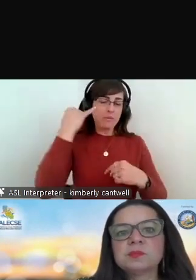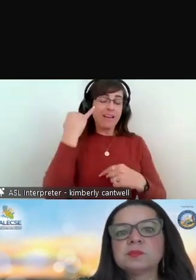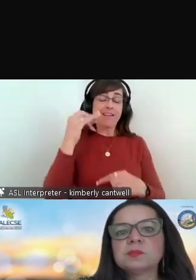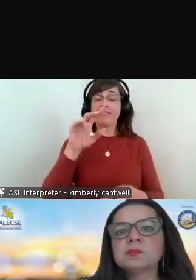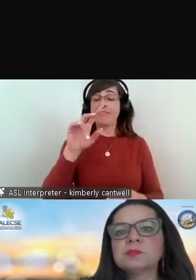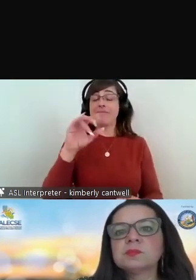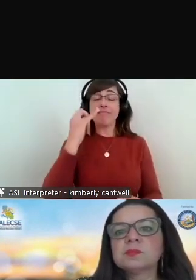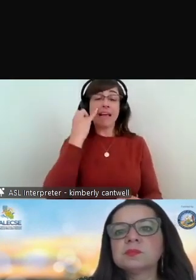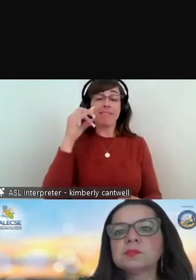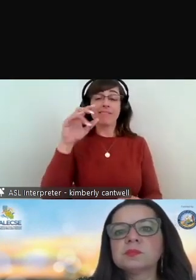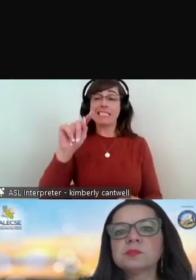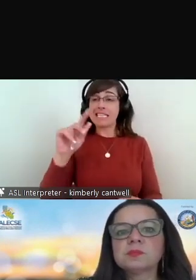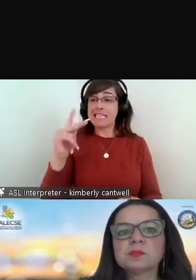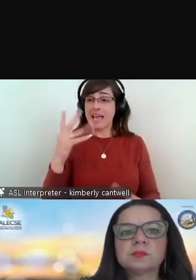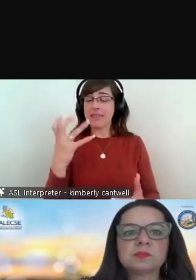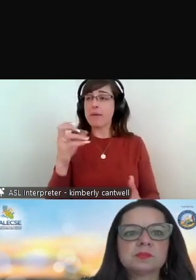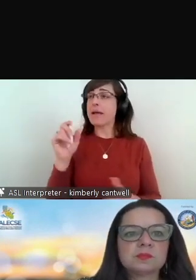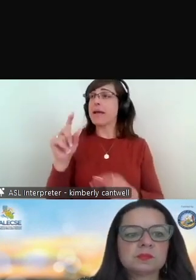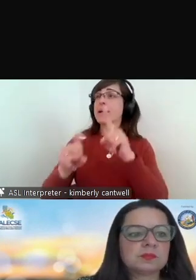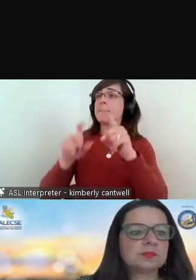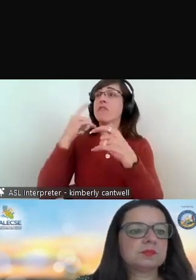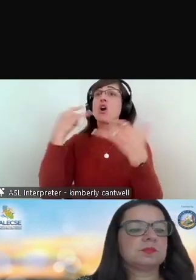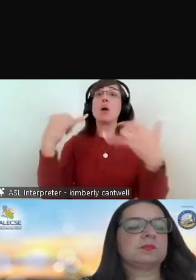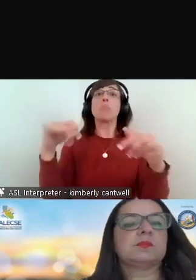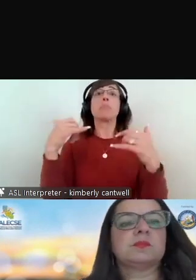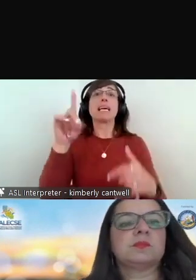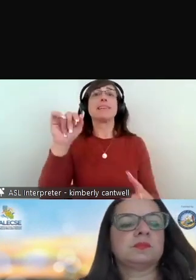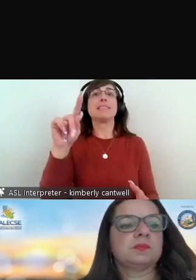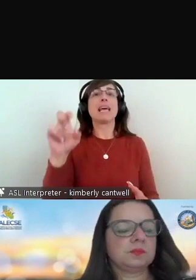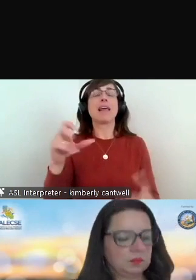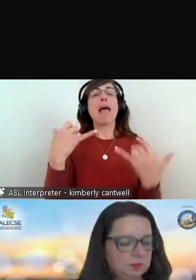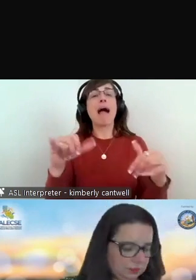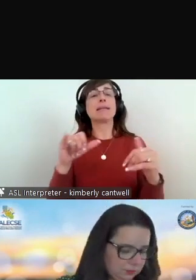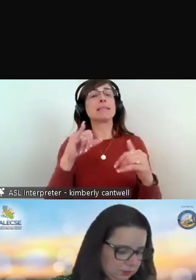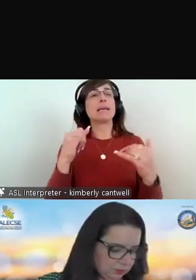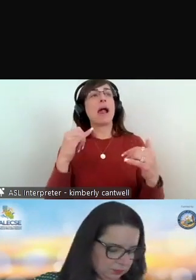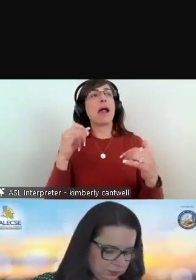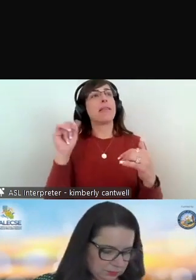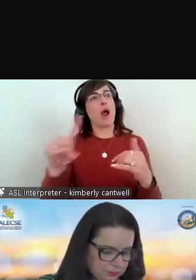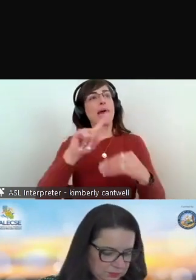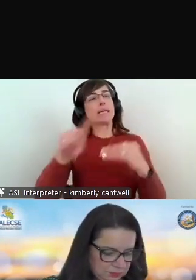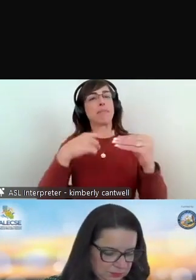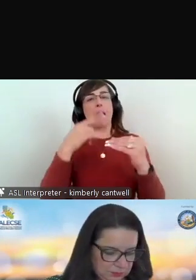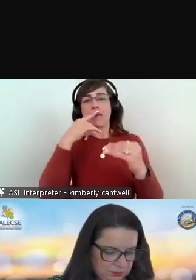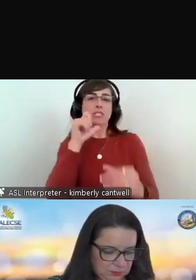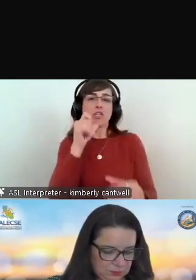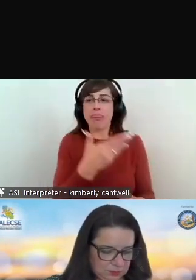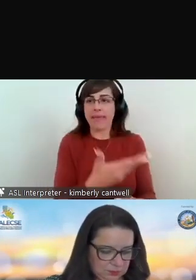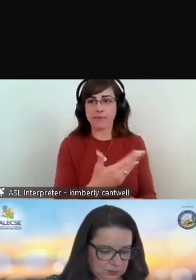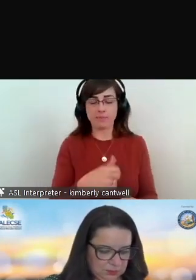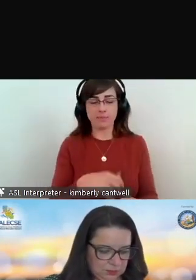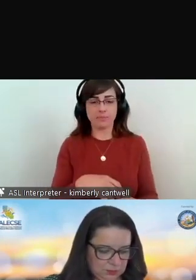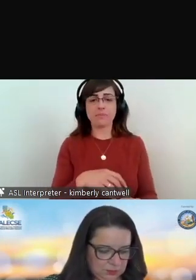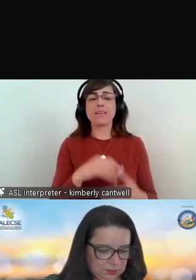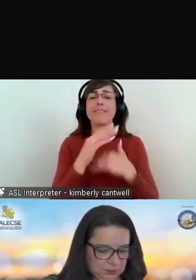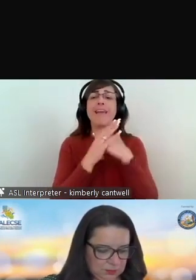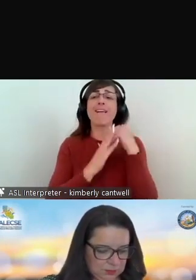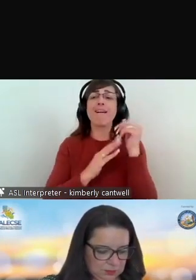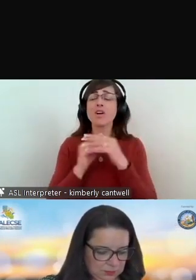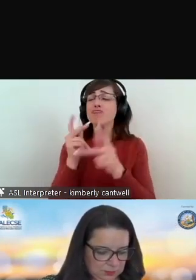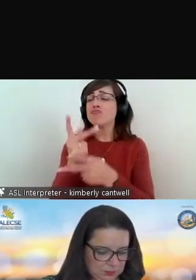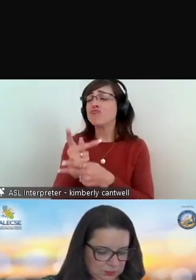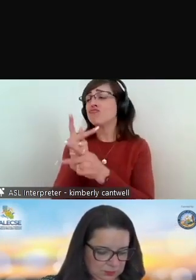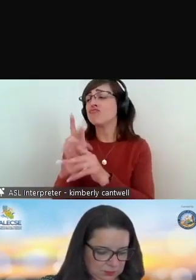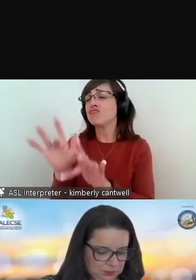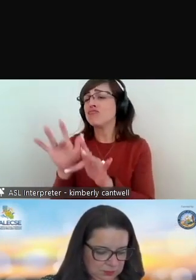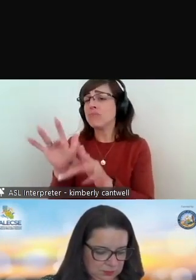and that's when they may start asking for play dates. They're asking about kids who are not there. They start to comfort others, and they like to